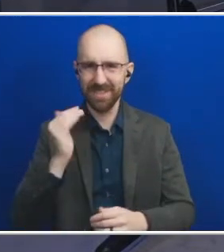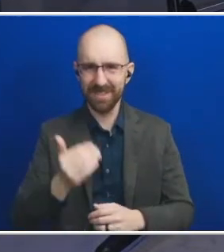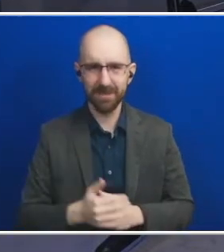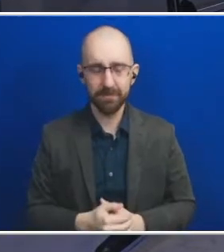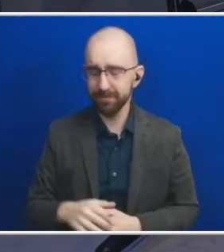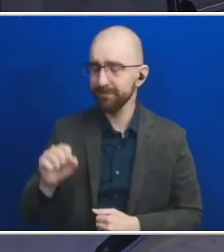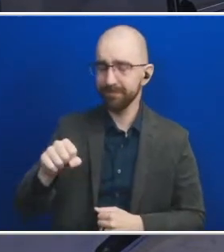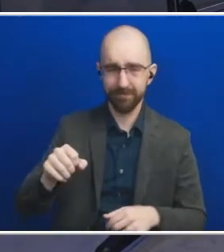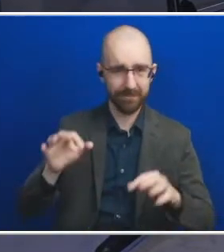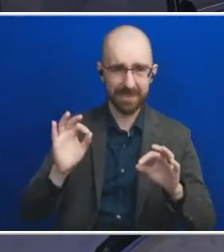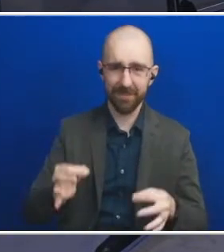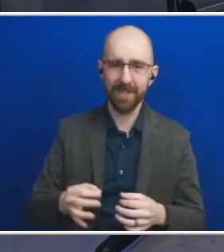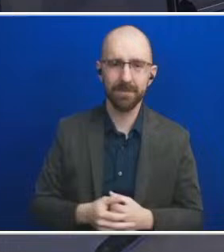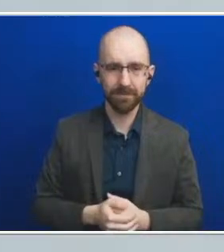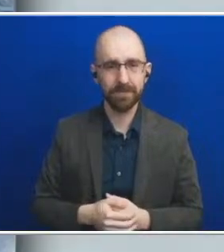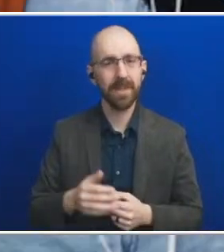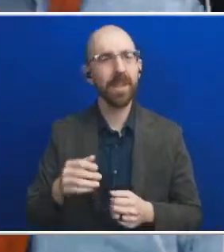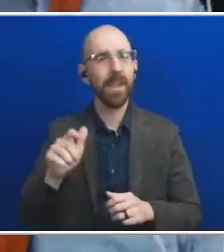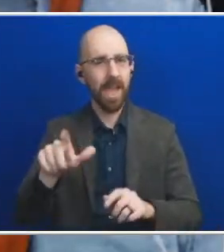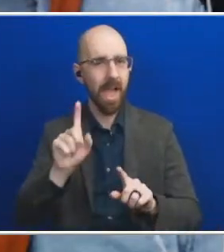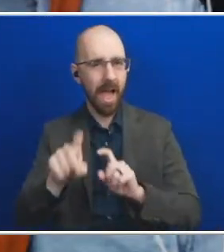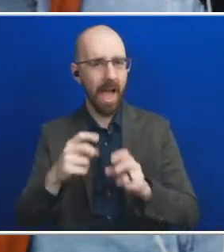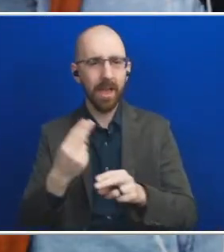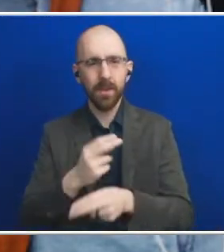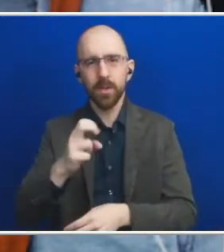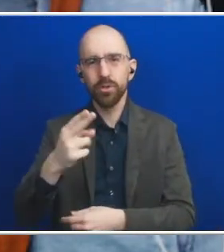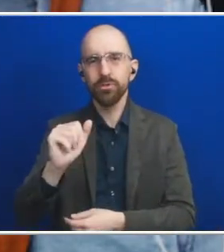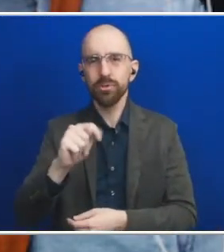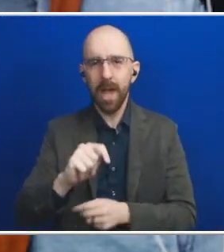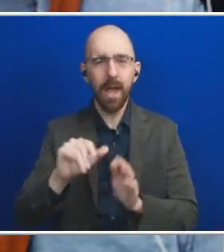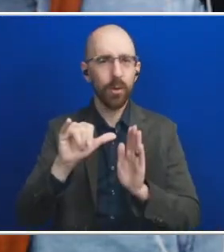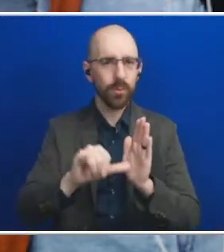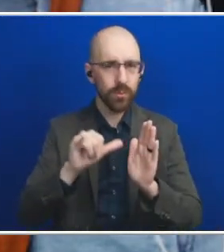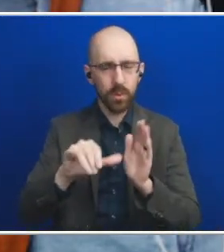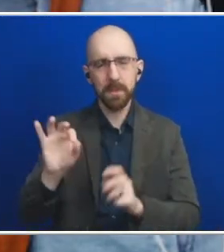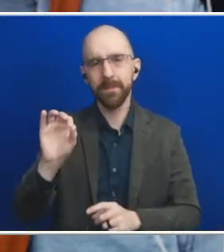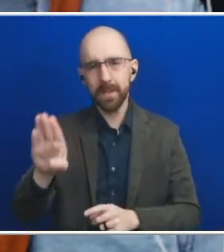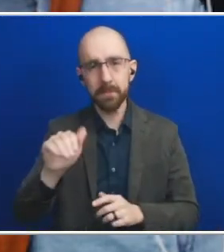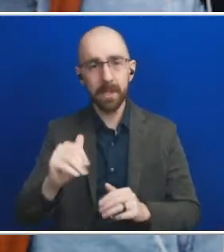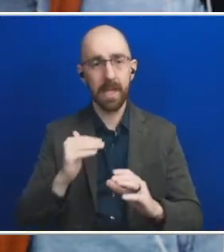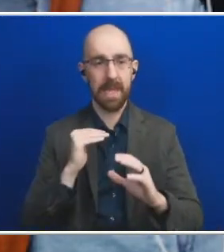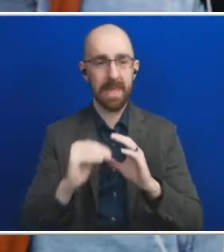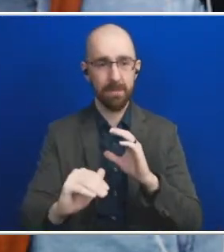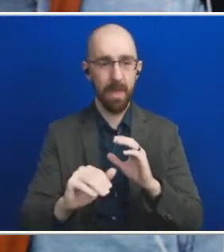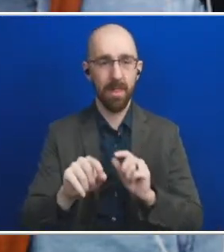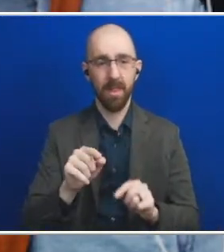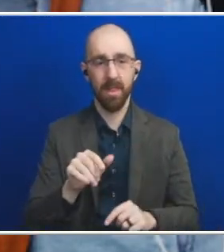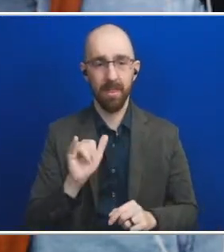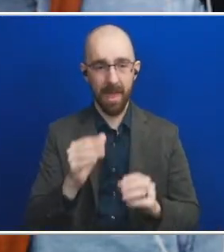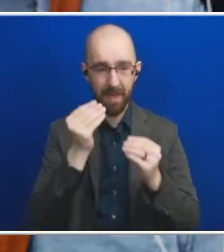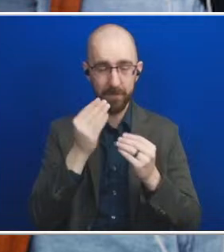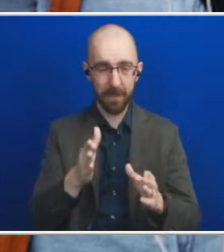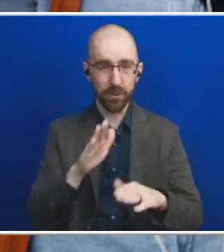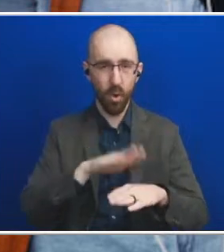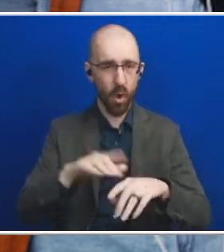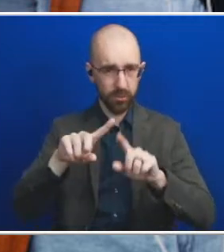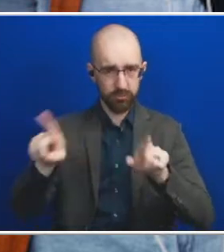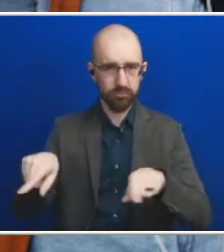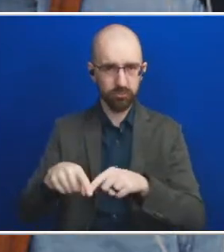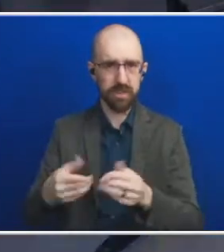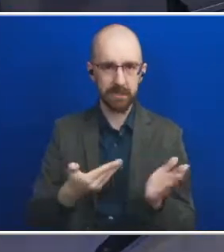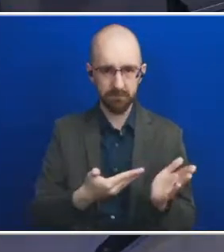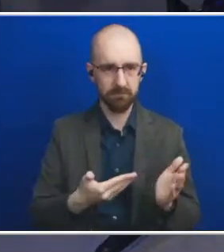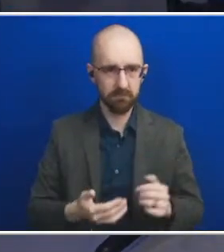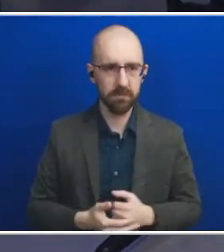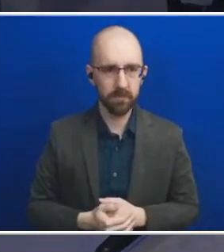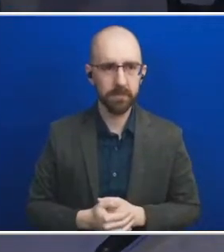to ask your questions. You can use the chat on YouTube or Facebook. You can email the Medical News Network. That information is on your screen. All right, so Dr. Ashcraft, back to the